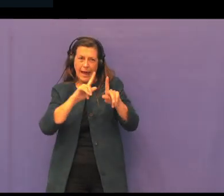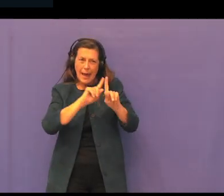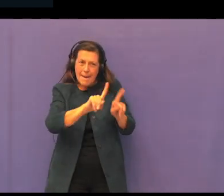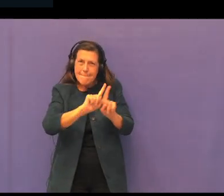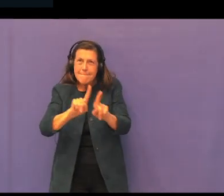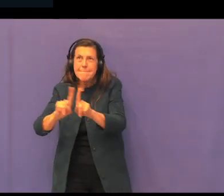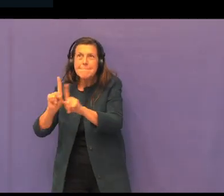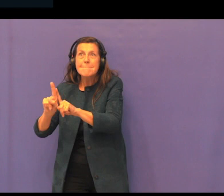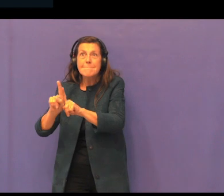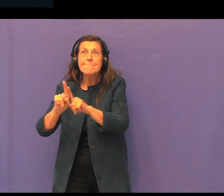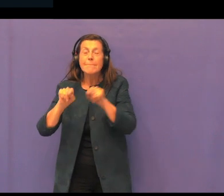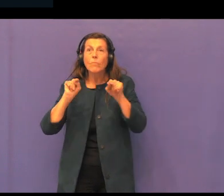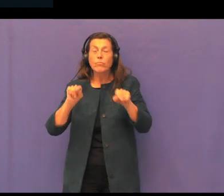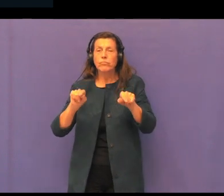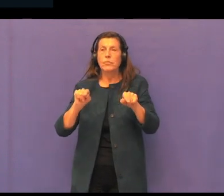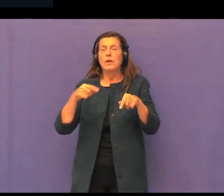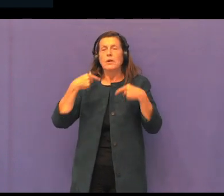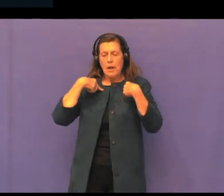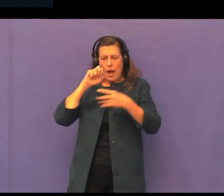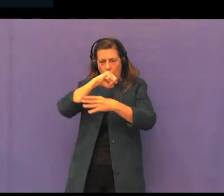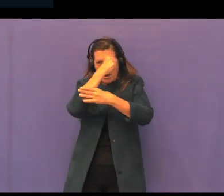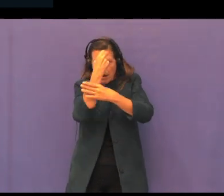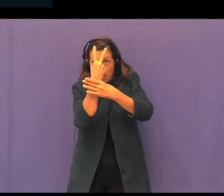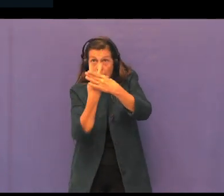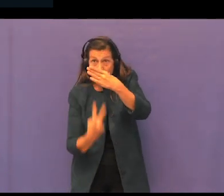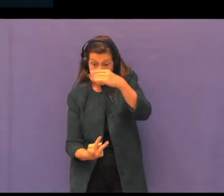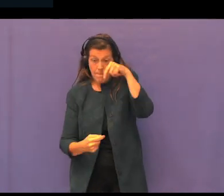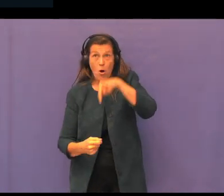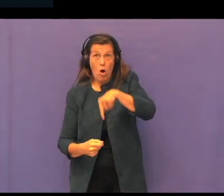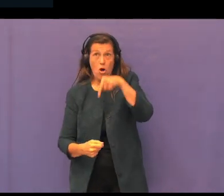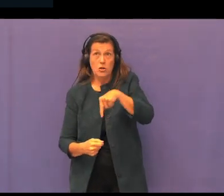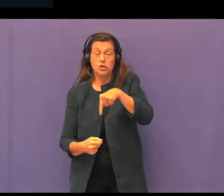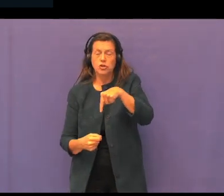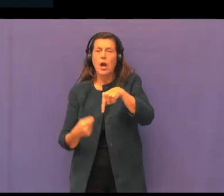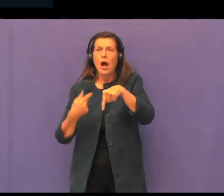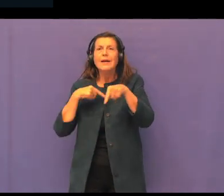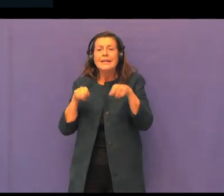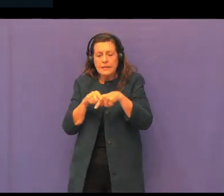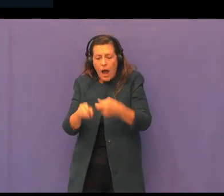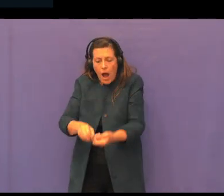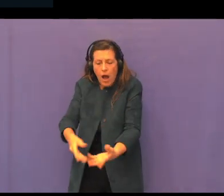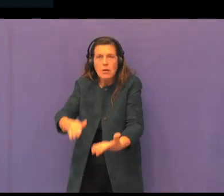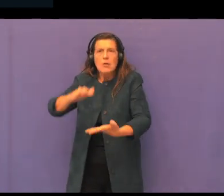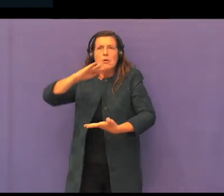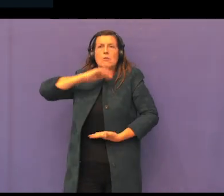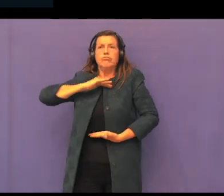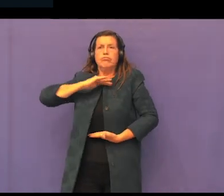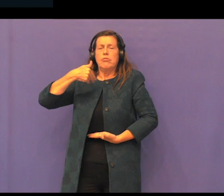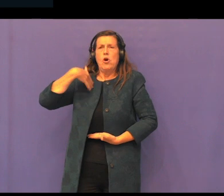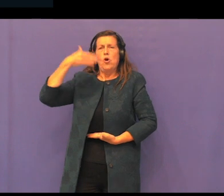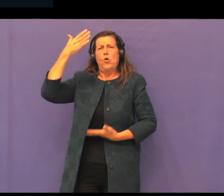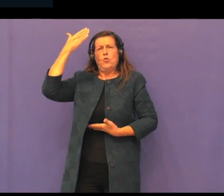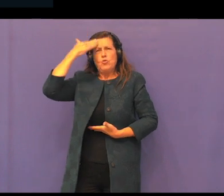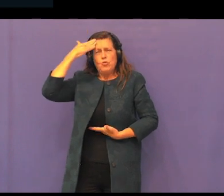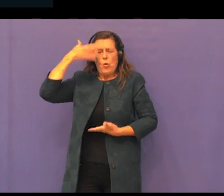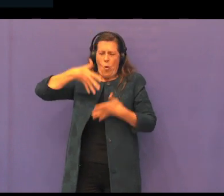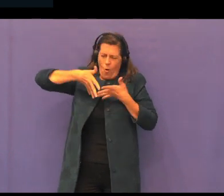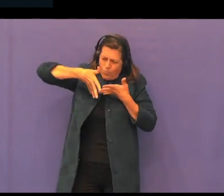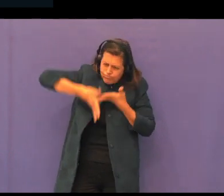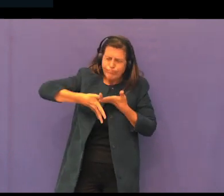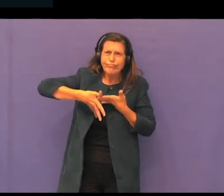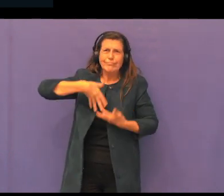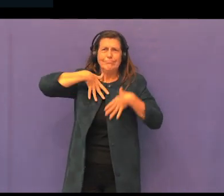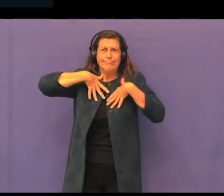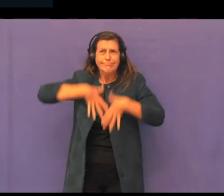that would then bring a sense of attention or care. I mean, one of the reasons that I think that this